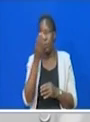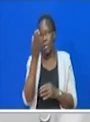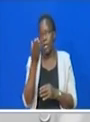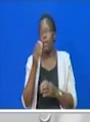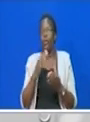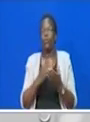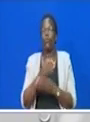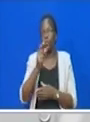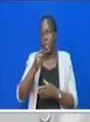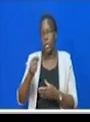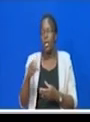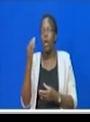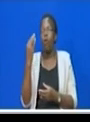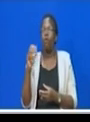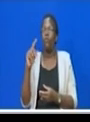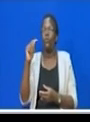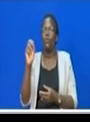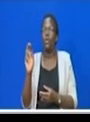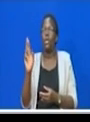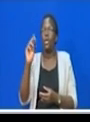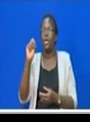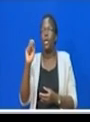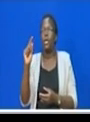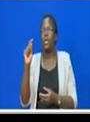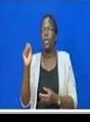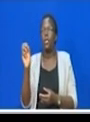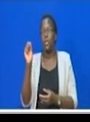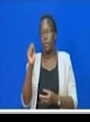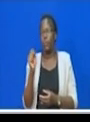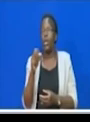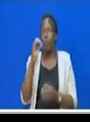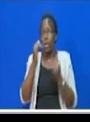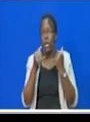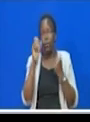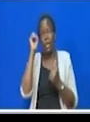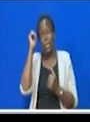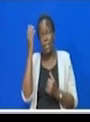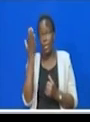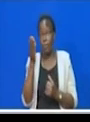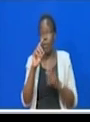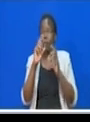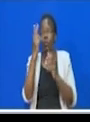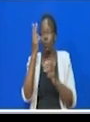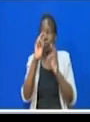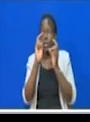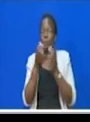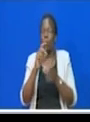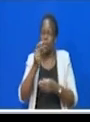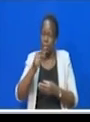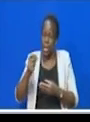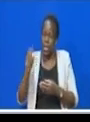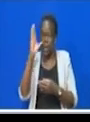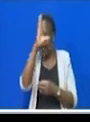treaties. We need to understand two things here. There were two types of treaties that were signed in Africa during